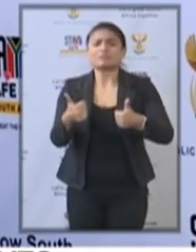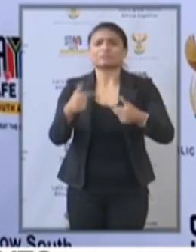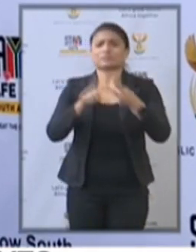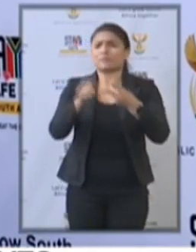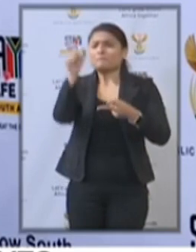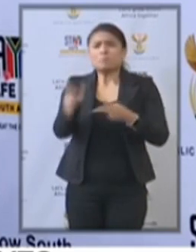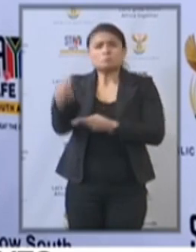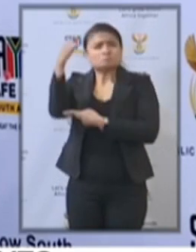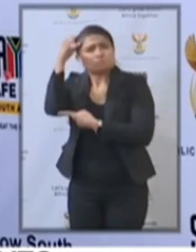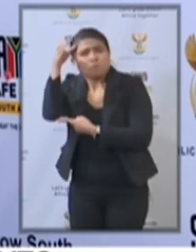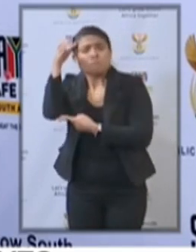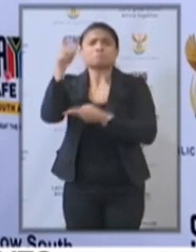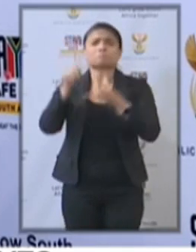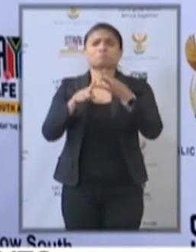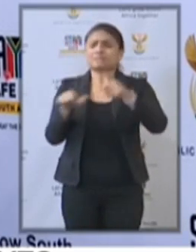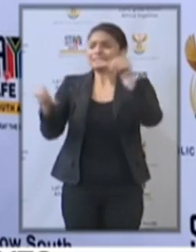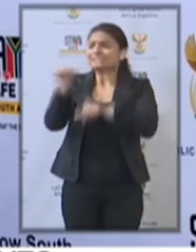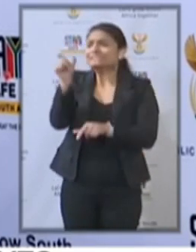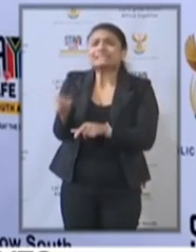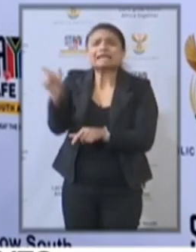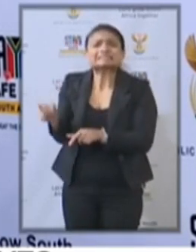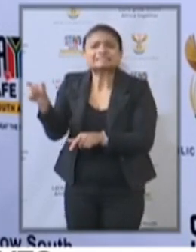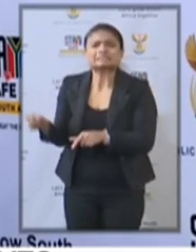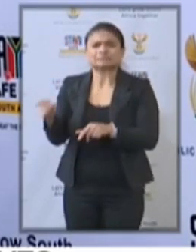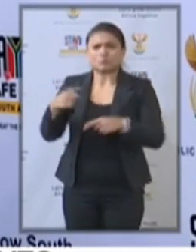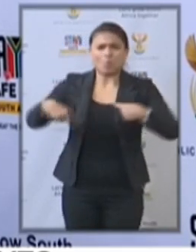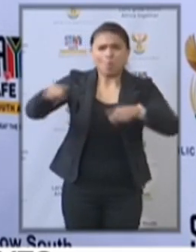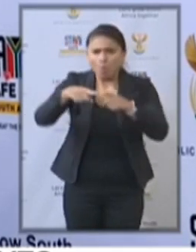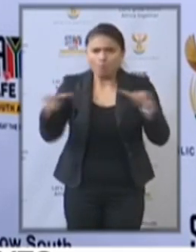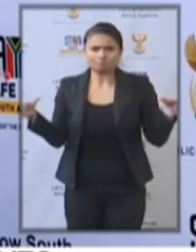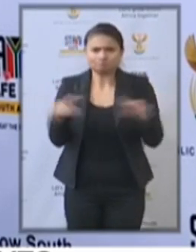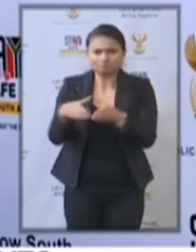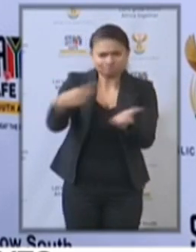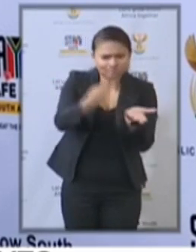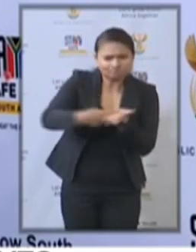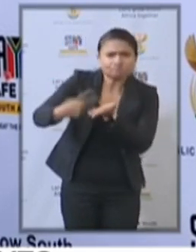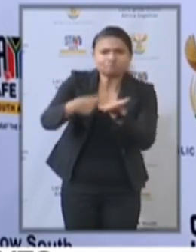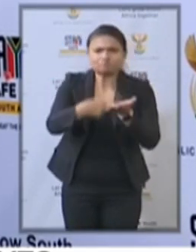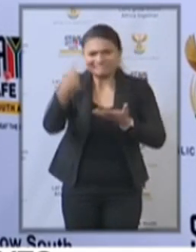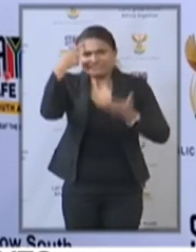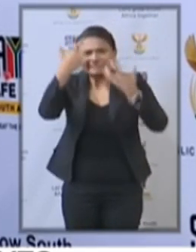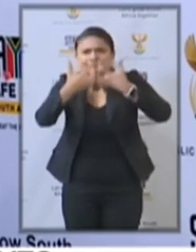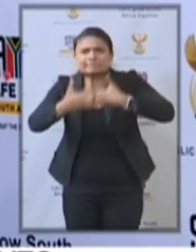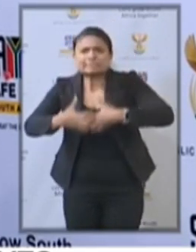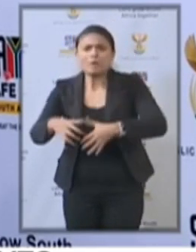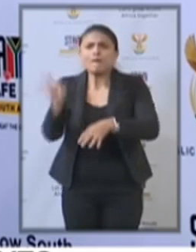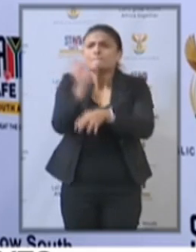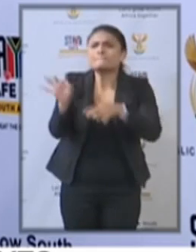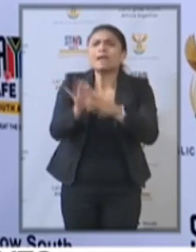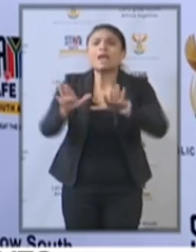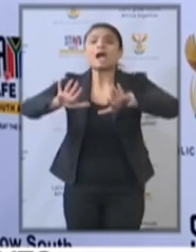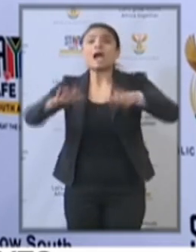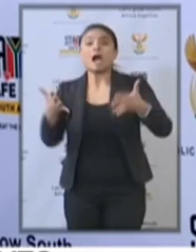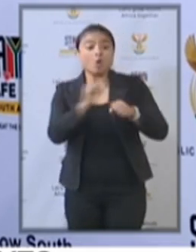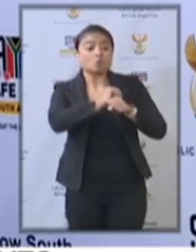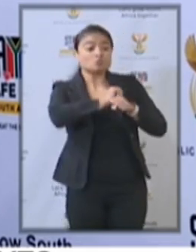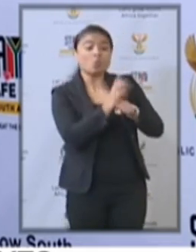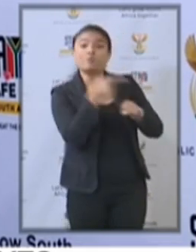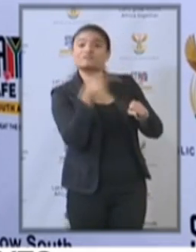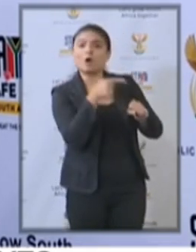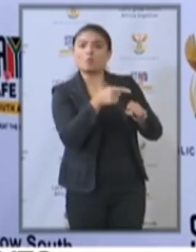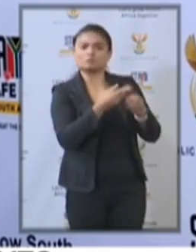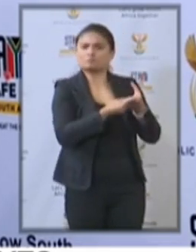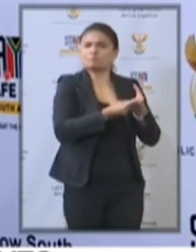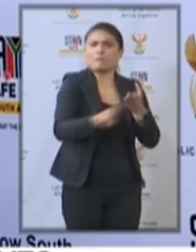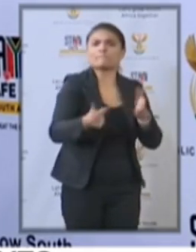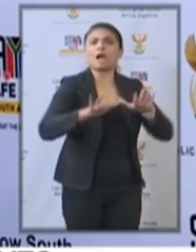one of our best ways of fighting the pandemic is to strictly follow the protocols. On our